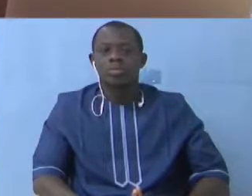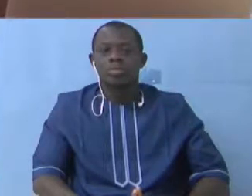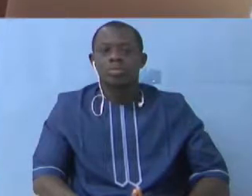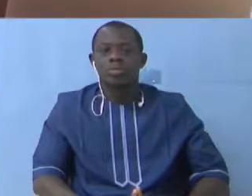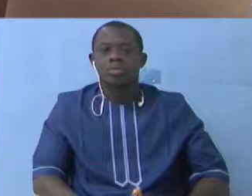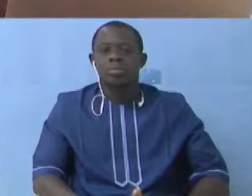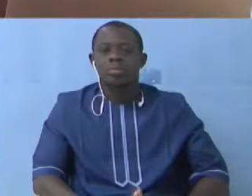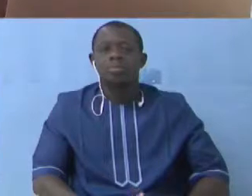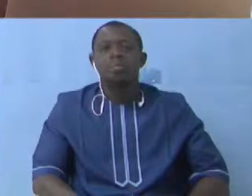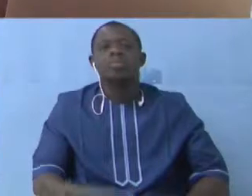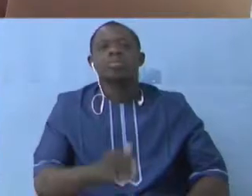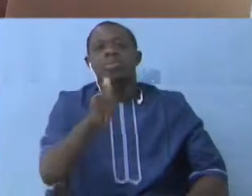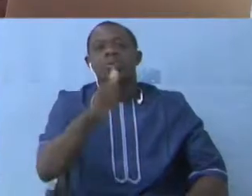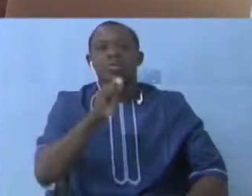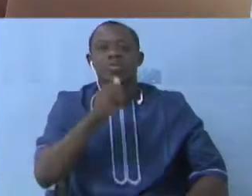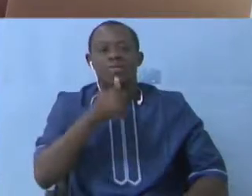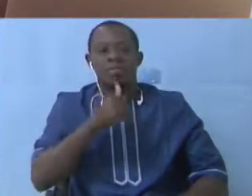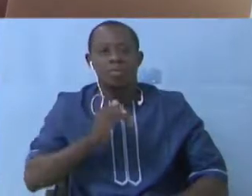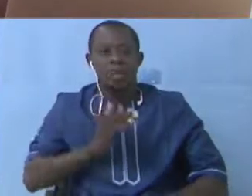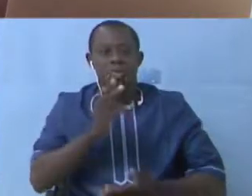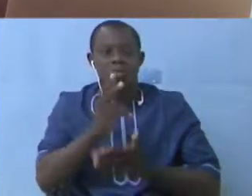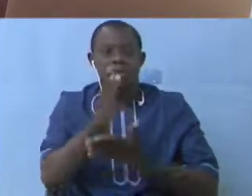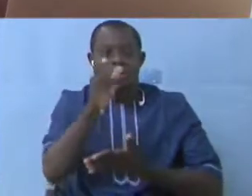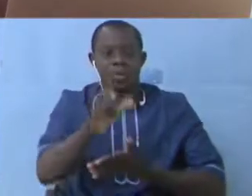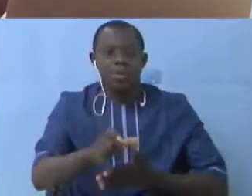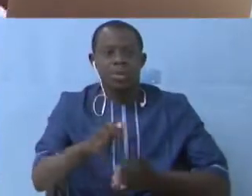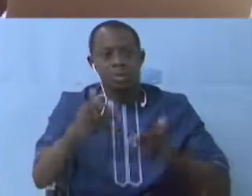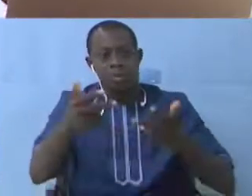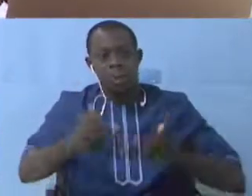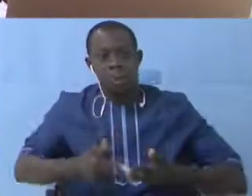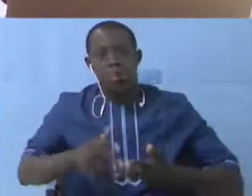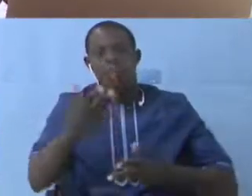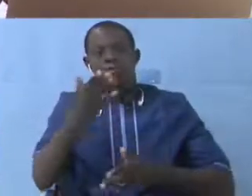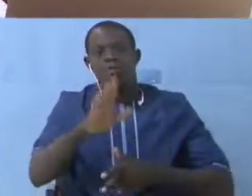Good afternoon, Madam Witness. Welcome back from the break.